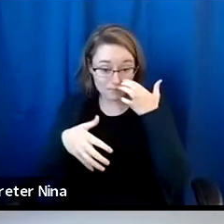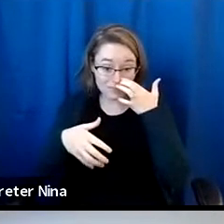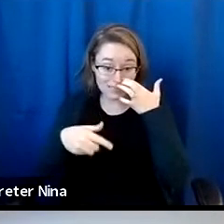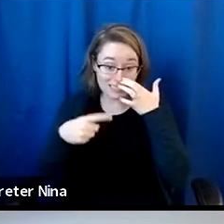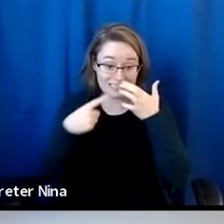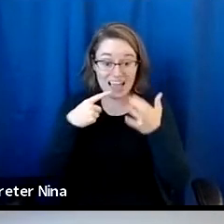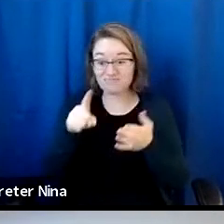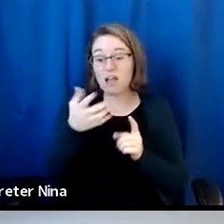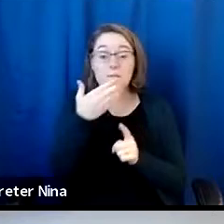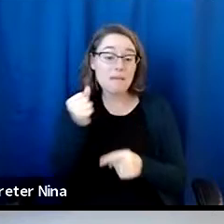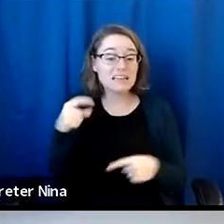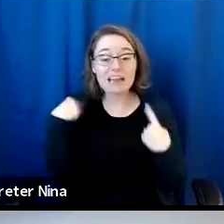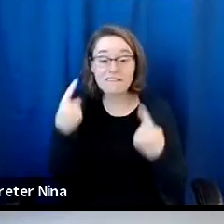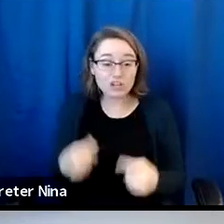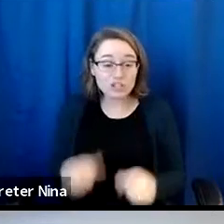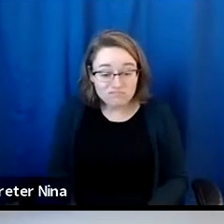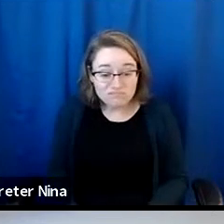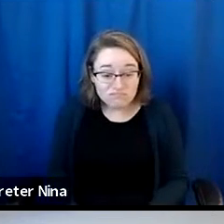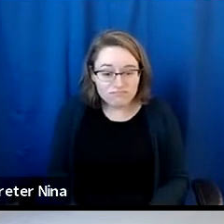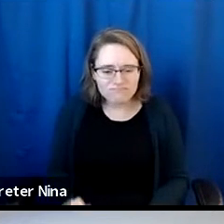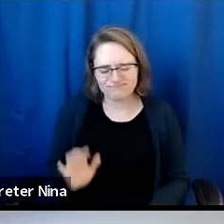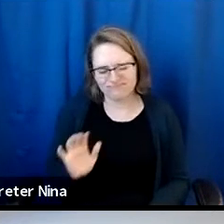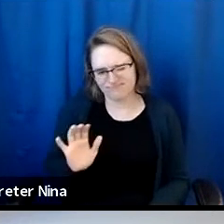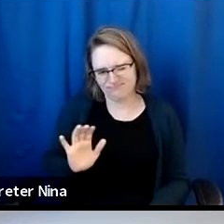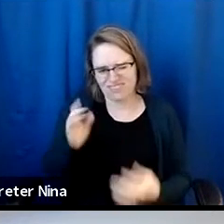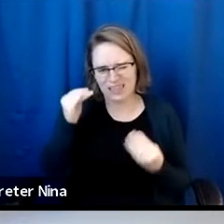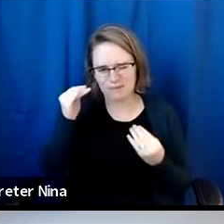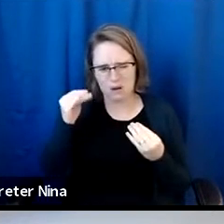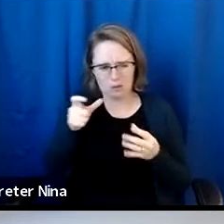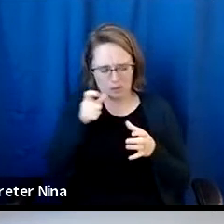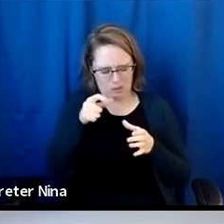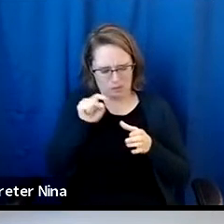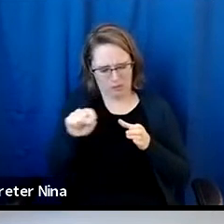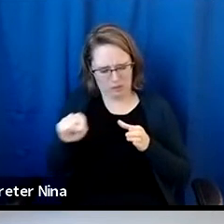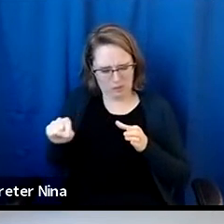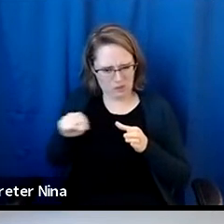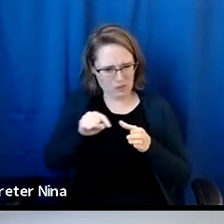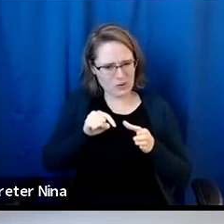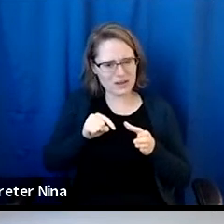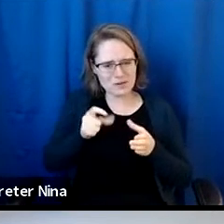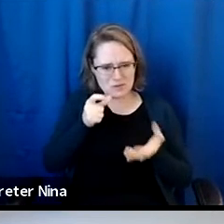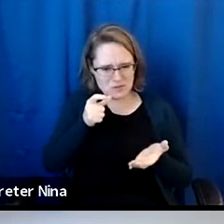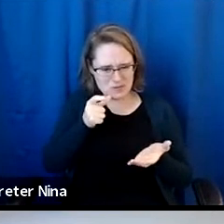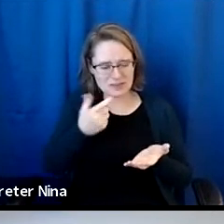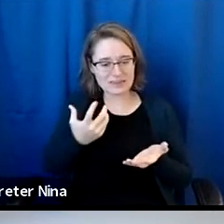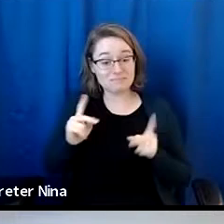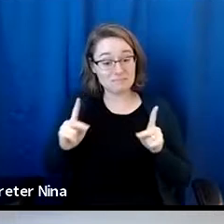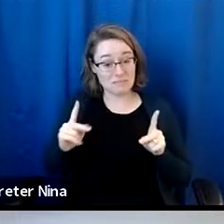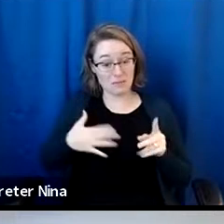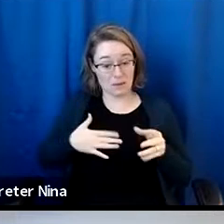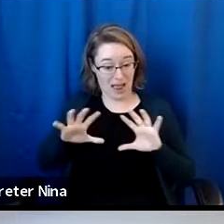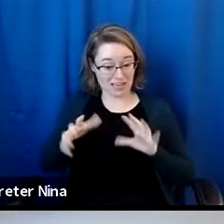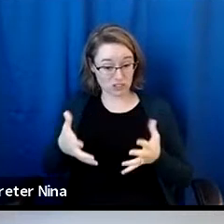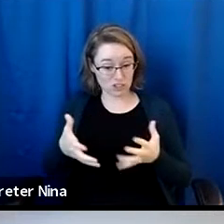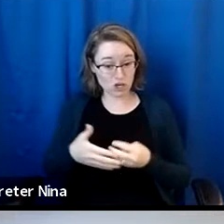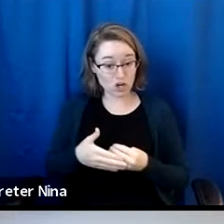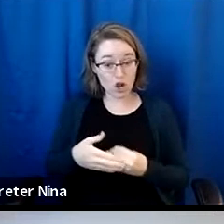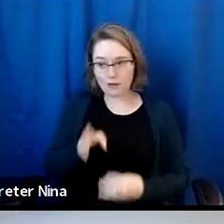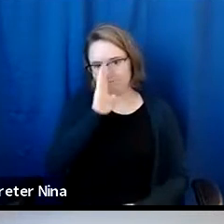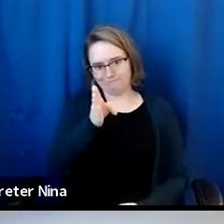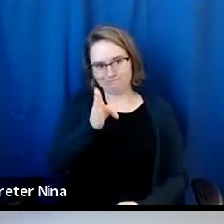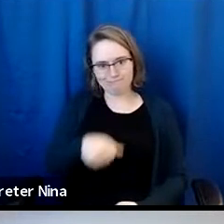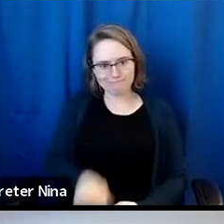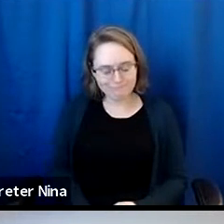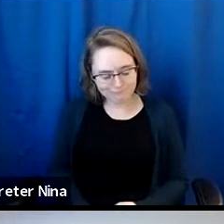best thing since sliced bread, you need to think about who's in your circle. The people who are in my circle give it to me real,